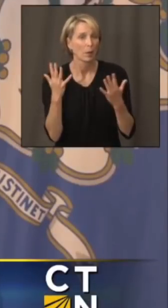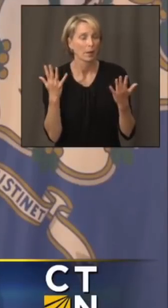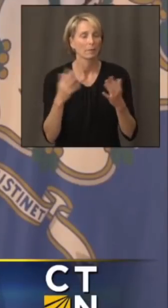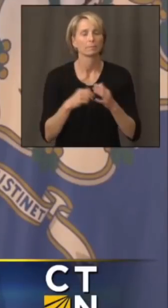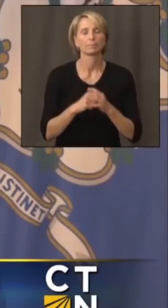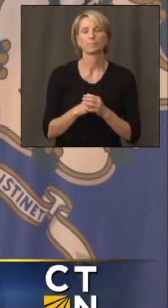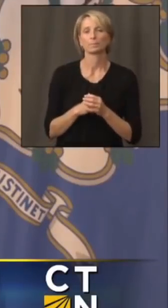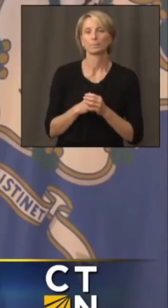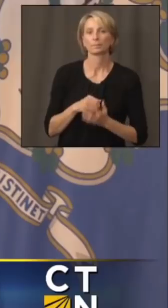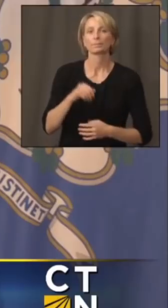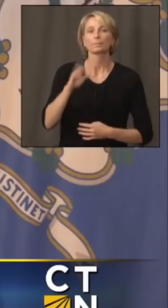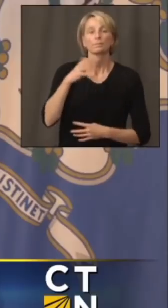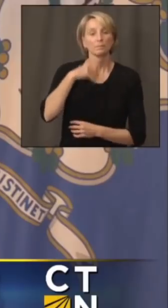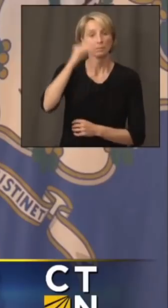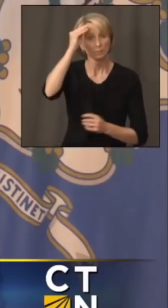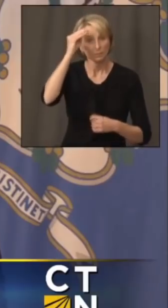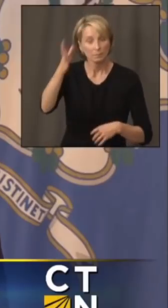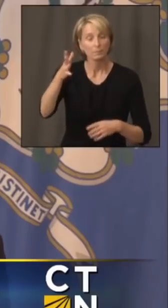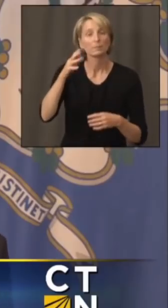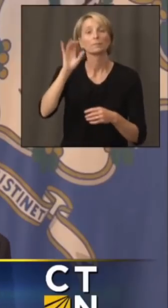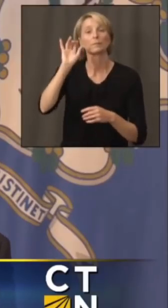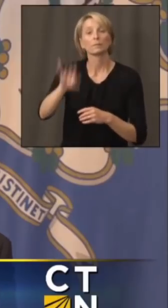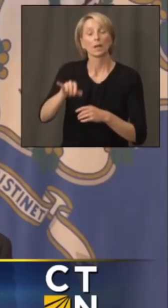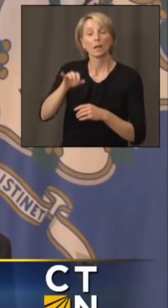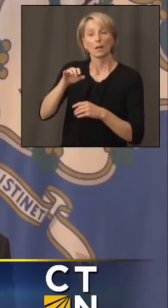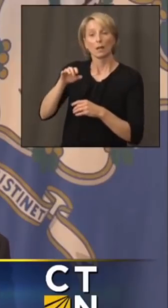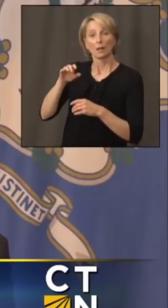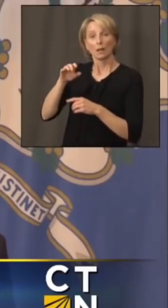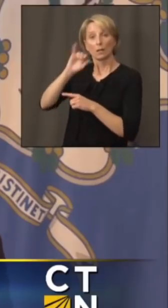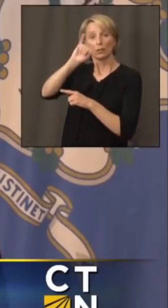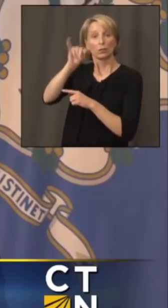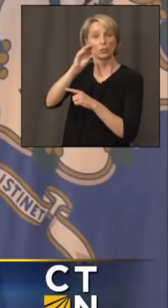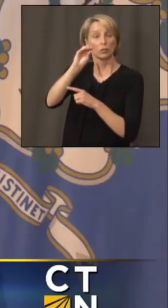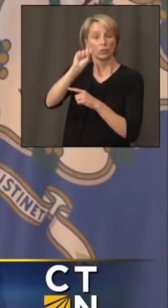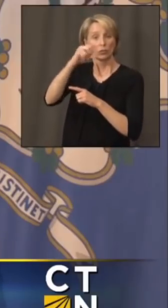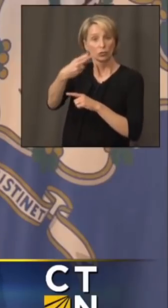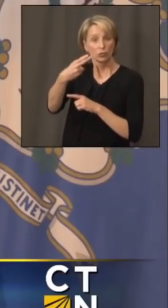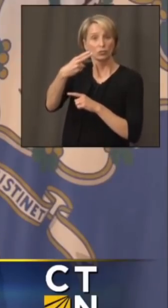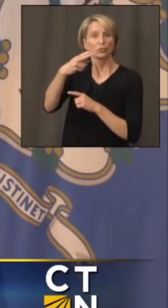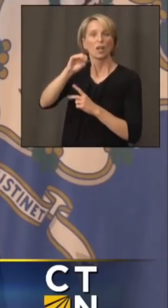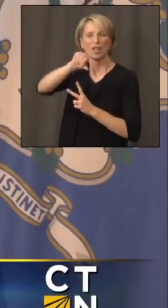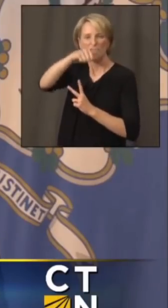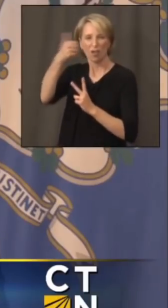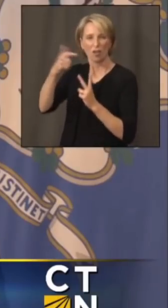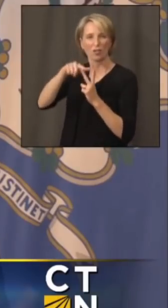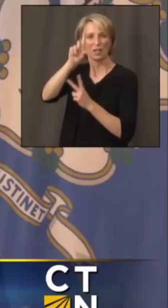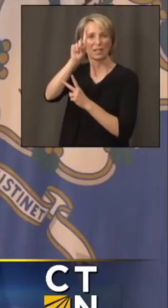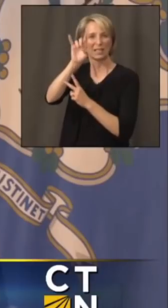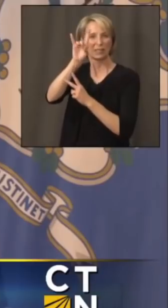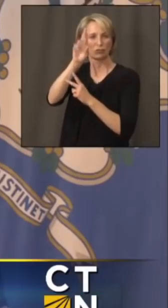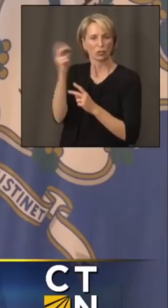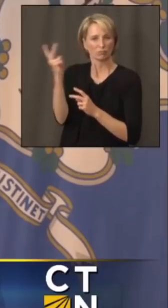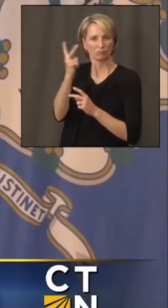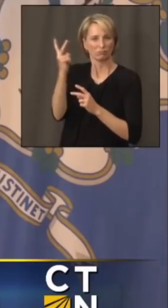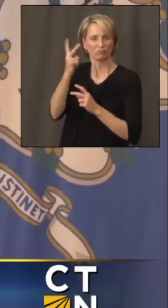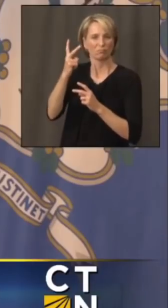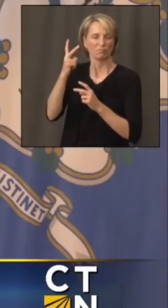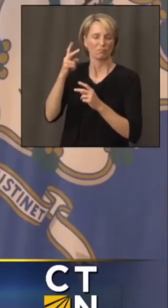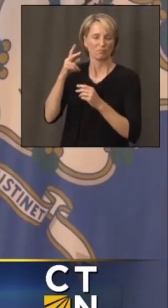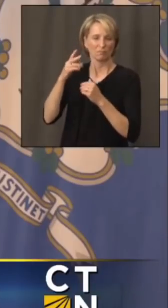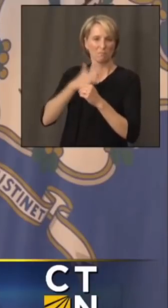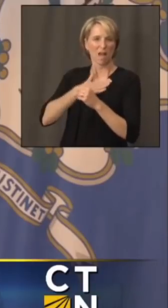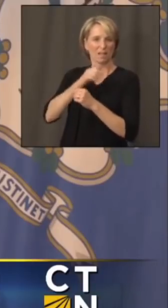Josh and Deirdre have really had the COVID cavalry has come into Danbury. We ramped up our